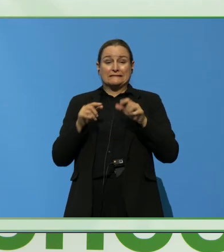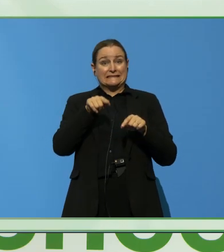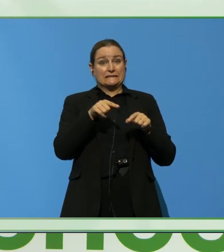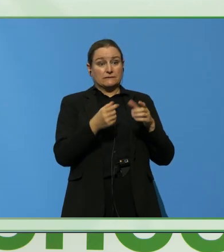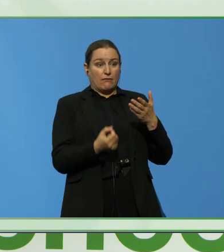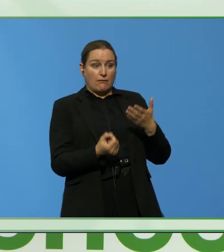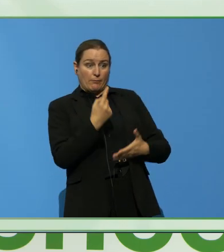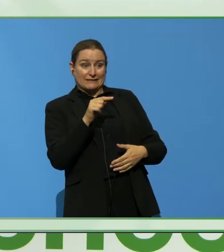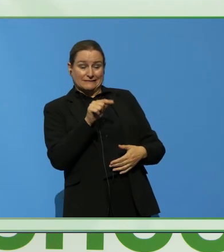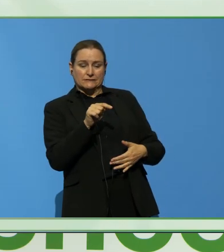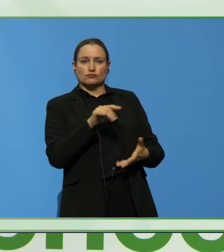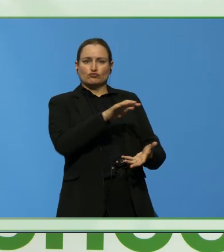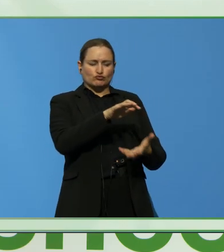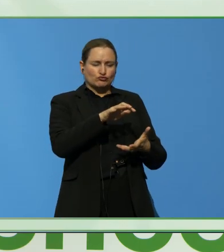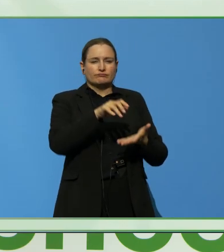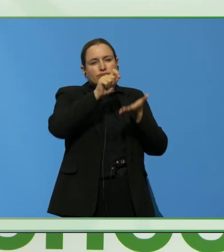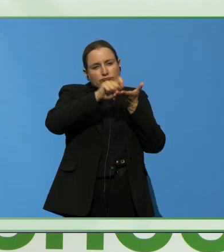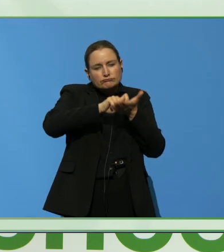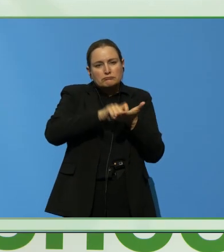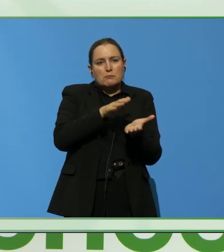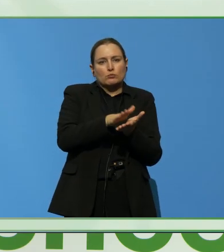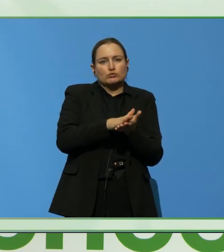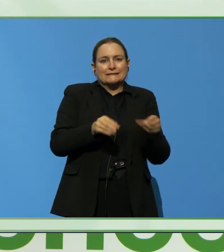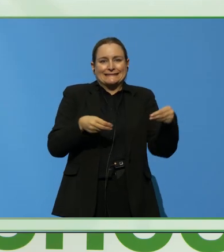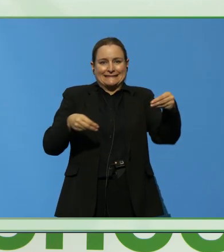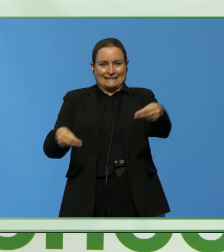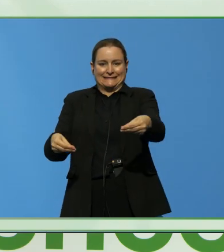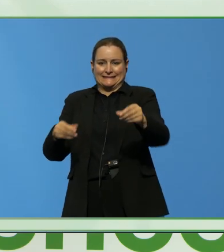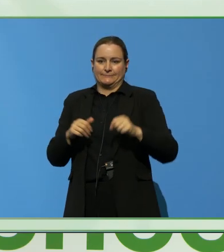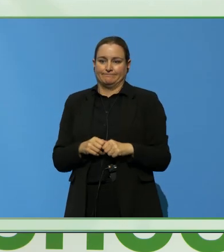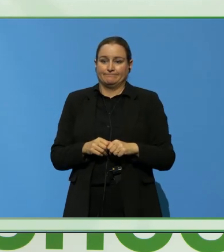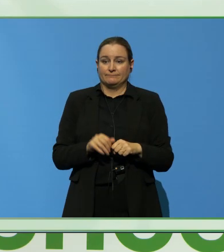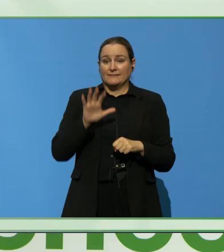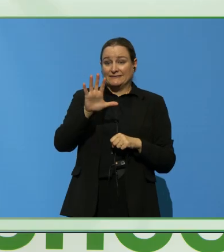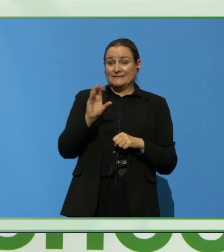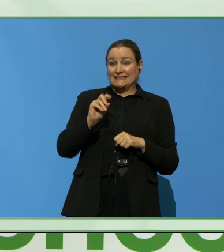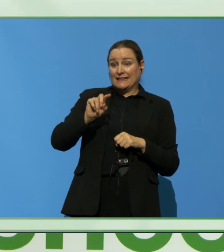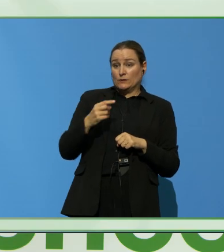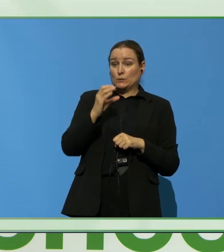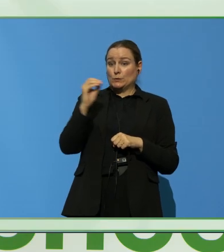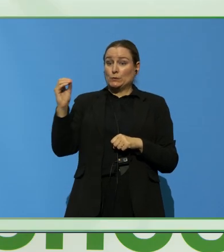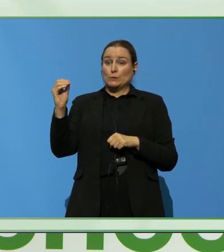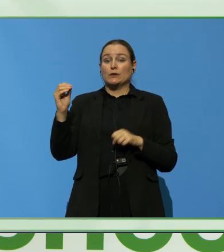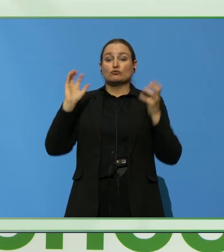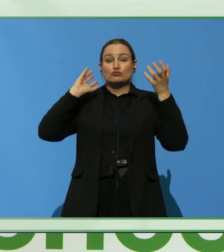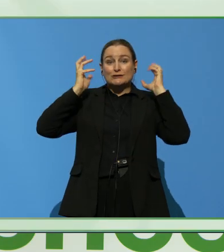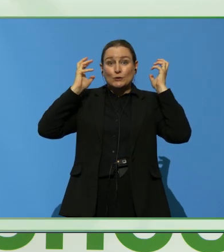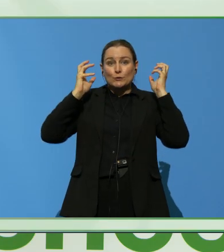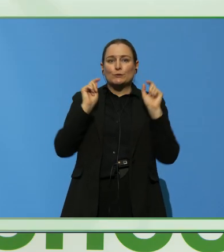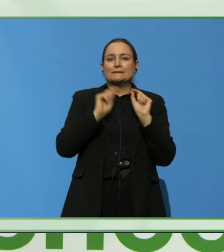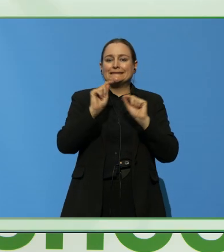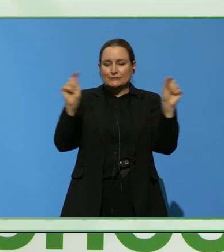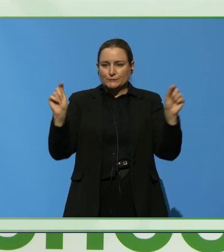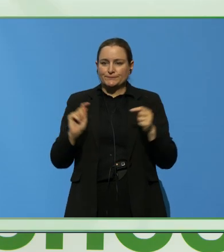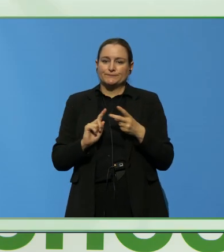50,000 radio stations, around 25,000 television channels. Let's add to that more